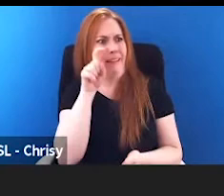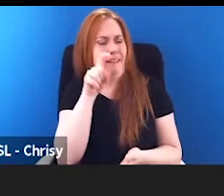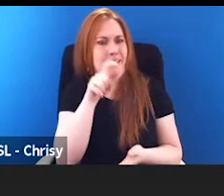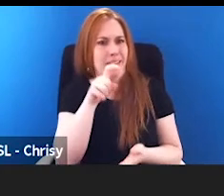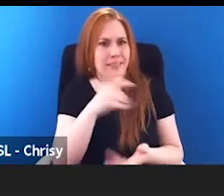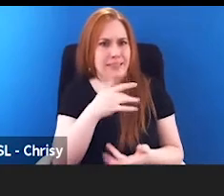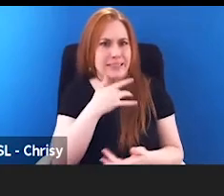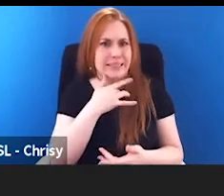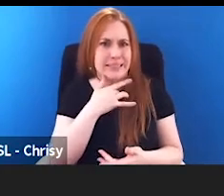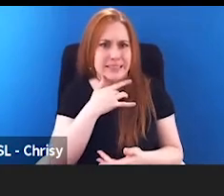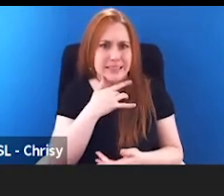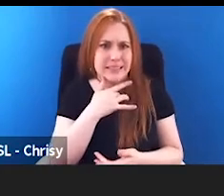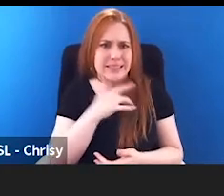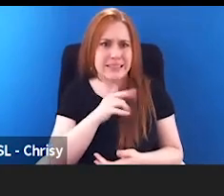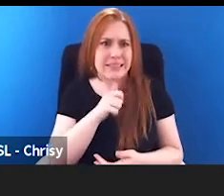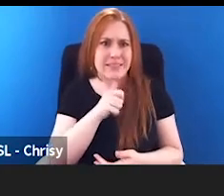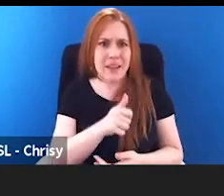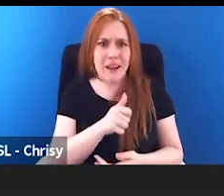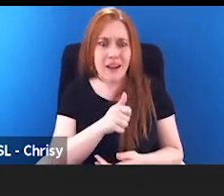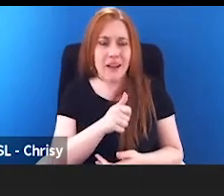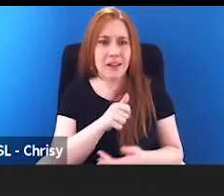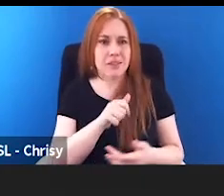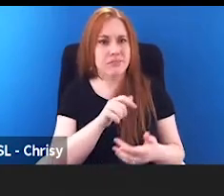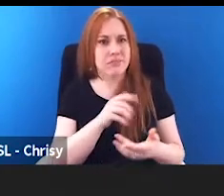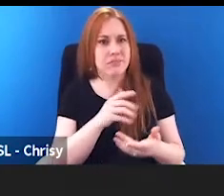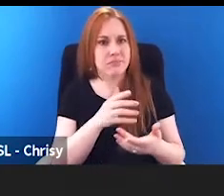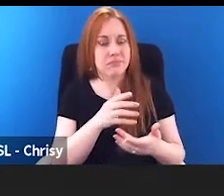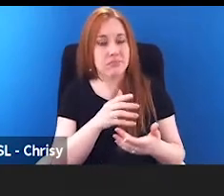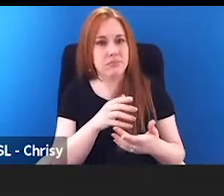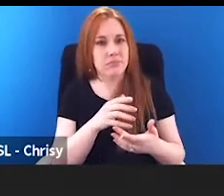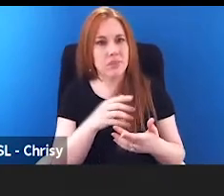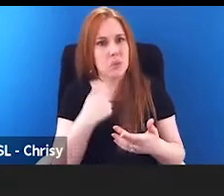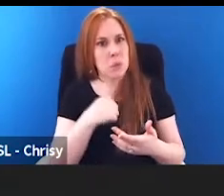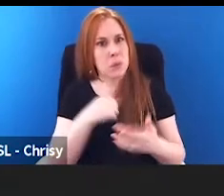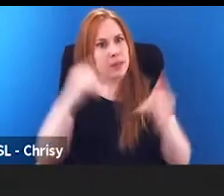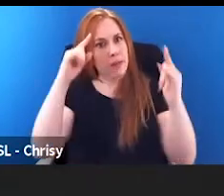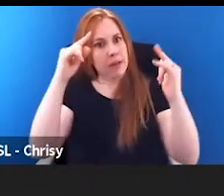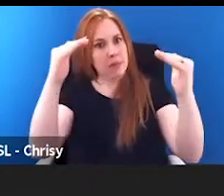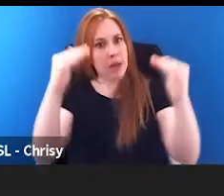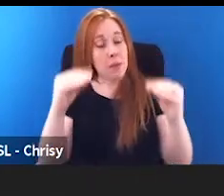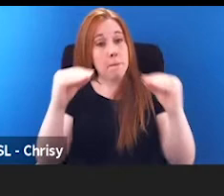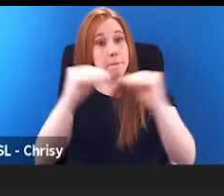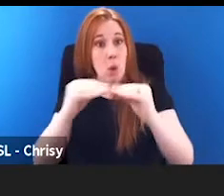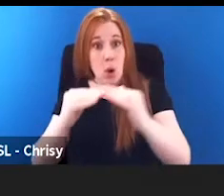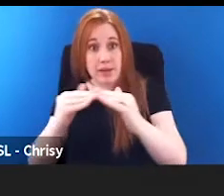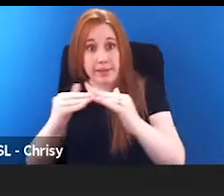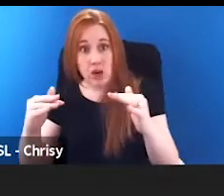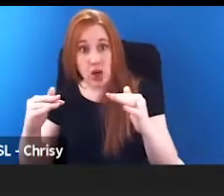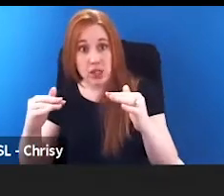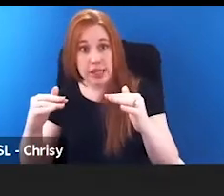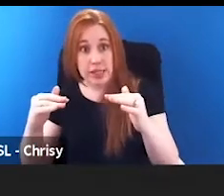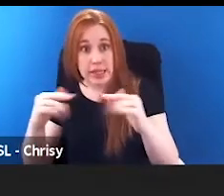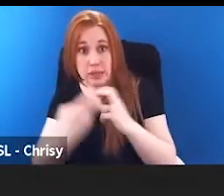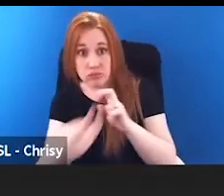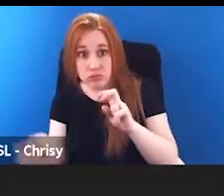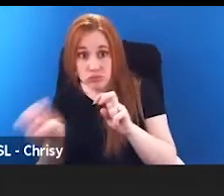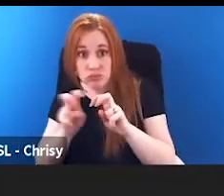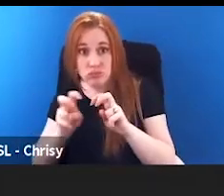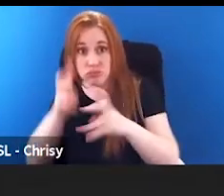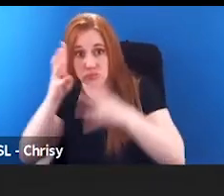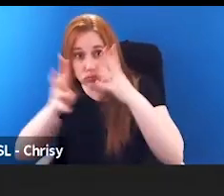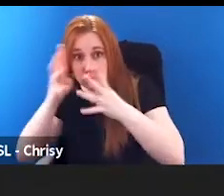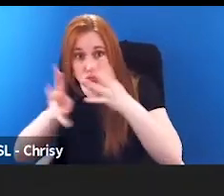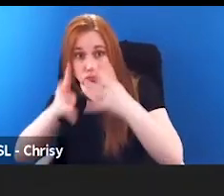think, that there is a good expectation that with more diversity, more folks around